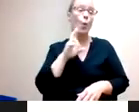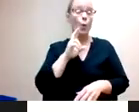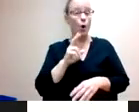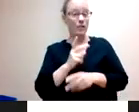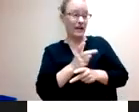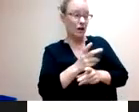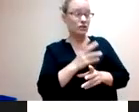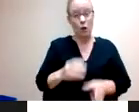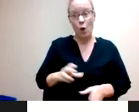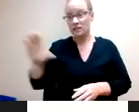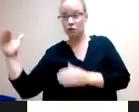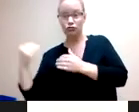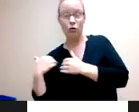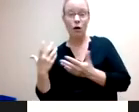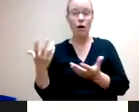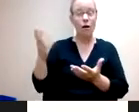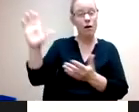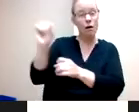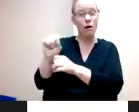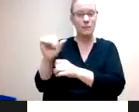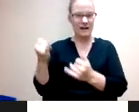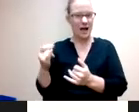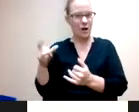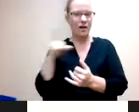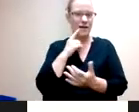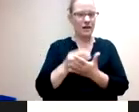the economic burden of that? Next.